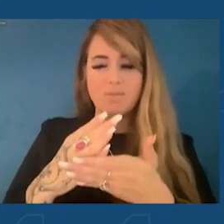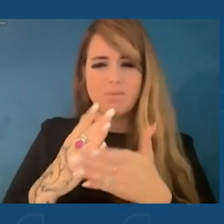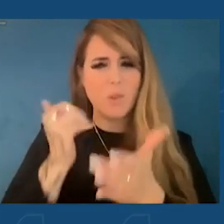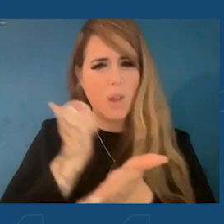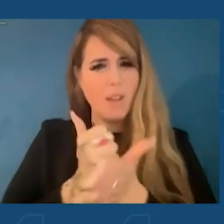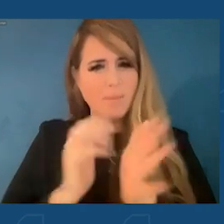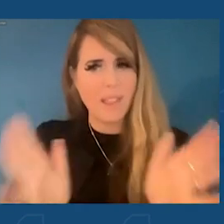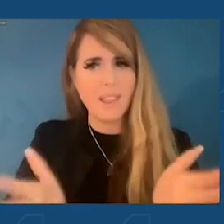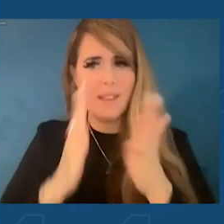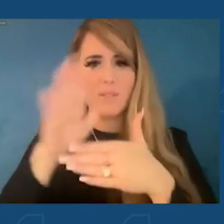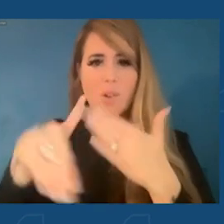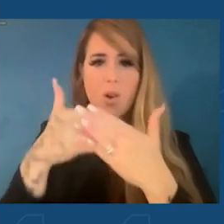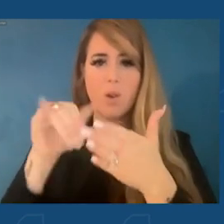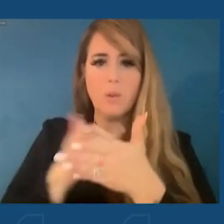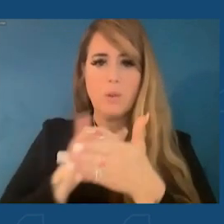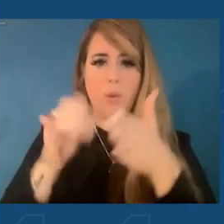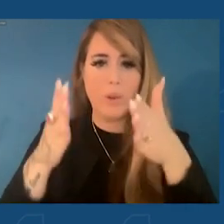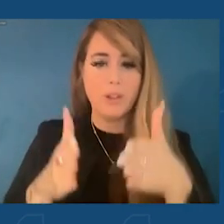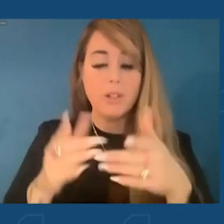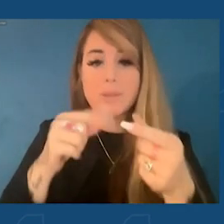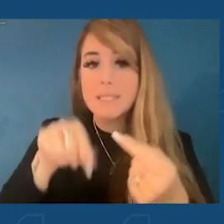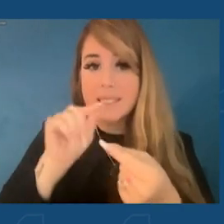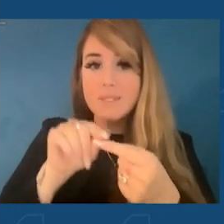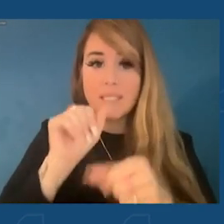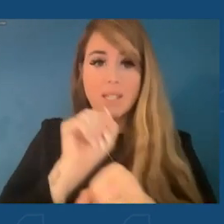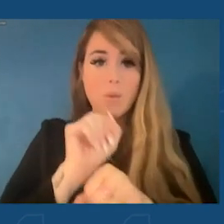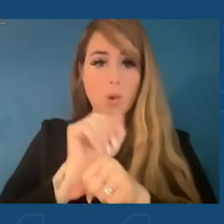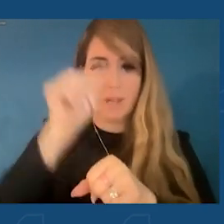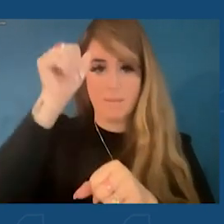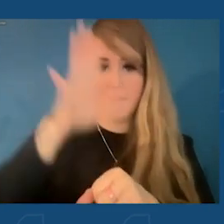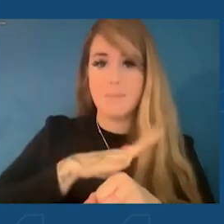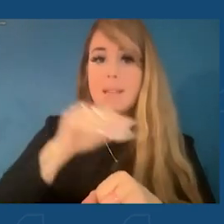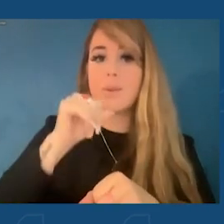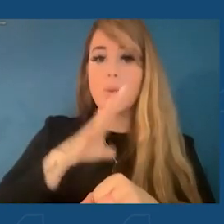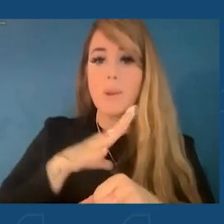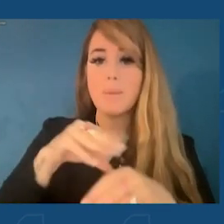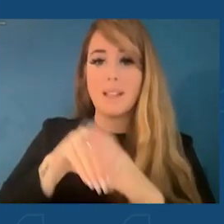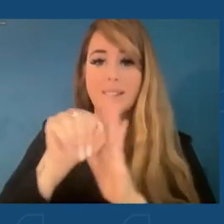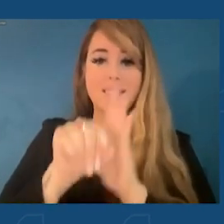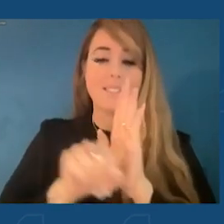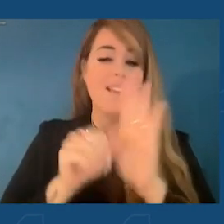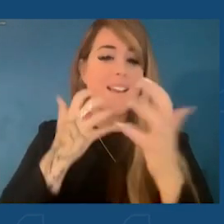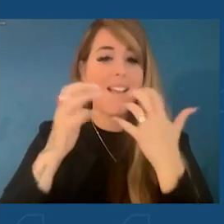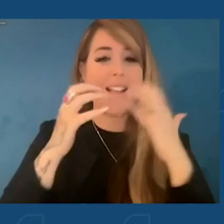New Yorkers, but particularly the working men and women of our state. So that's what...